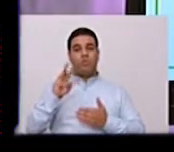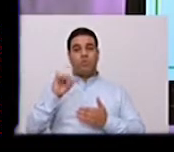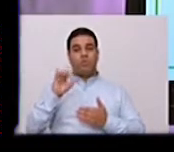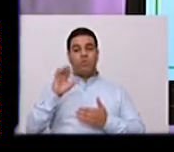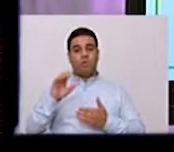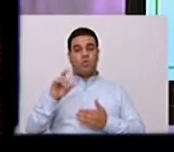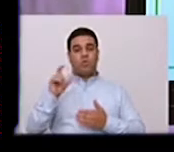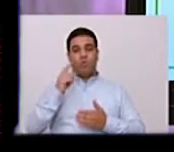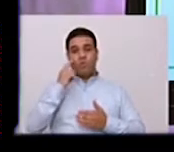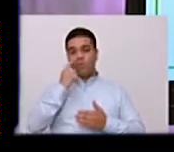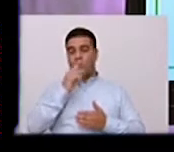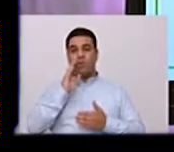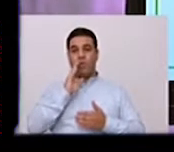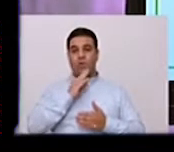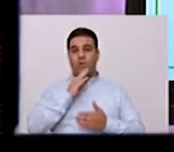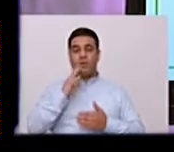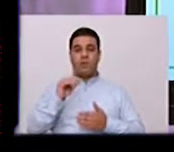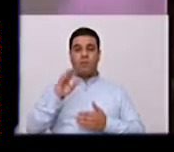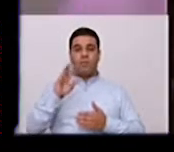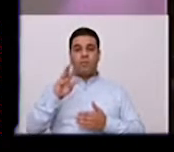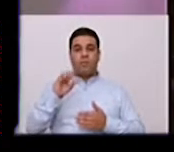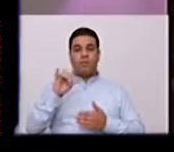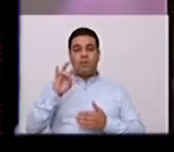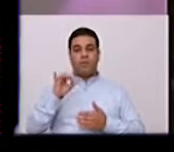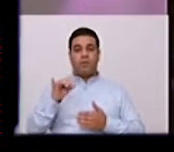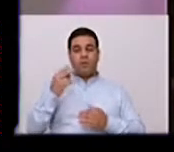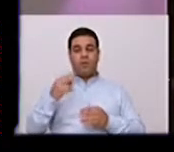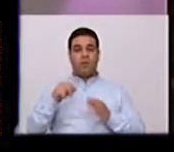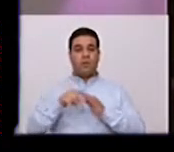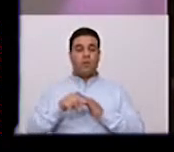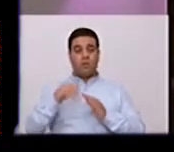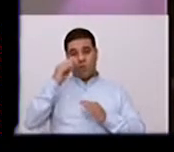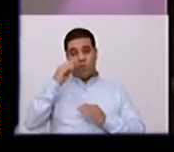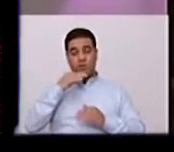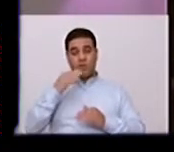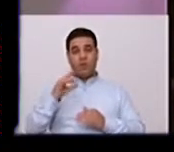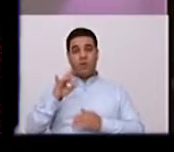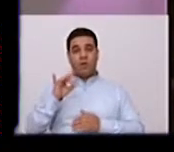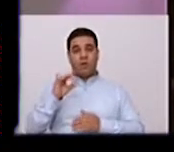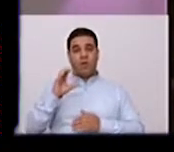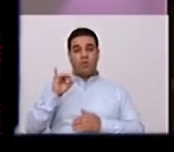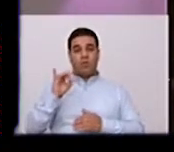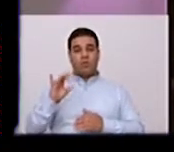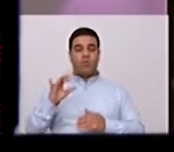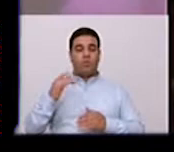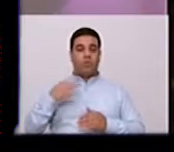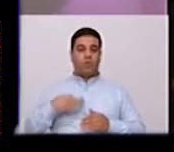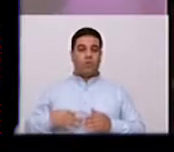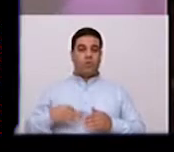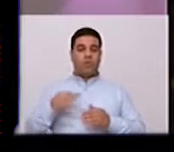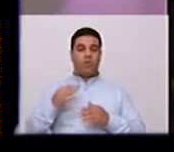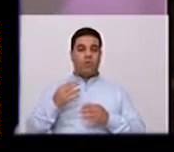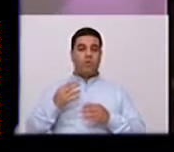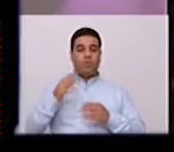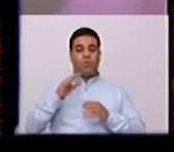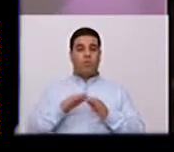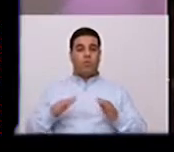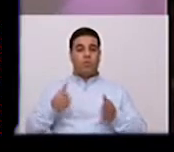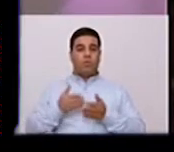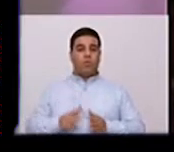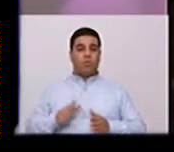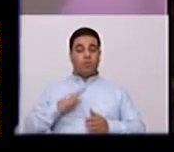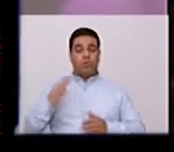ona hamda rezus manfiy qo'ng'ir ko'zli otadan rezus manfiy bola tug'ilgan va uning ko'zining